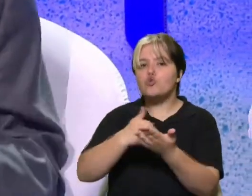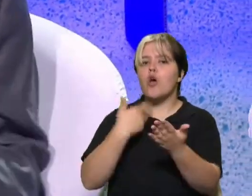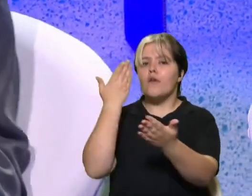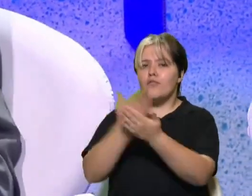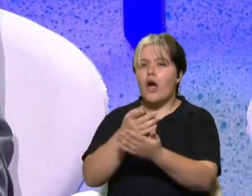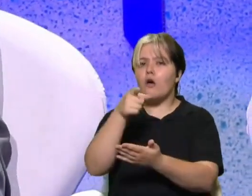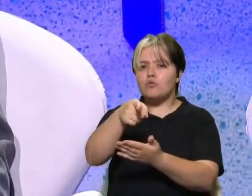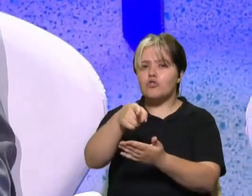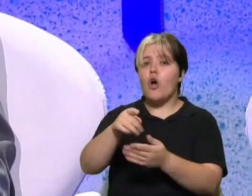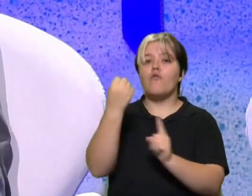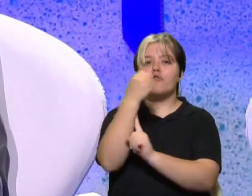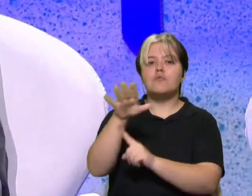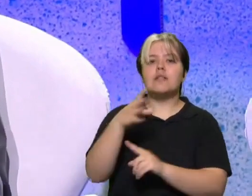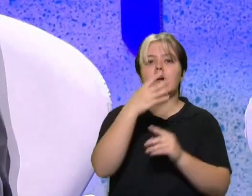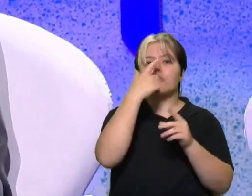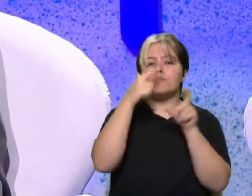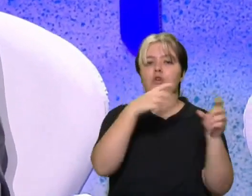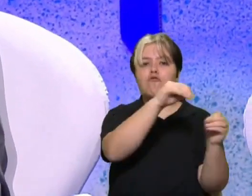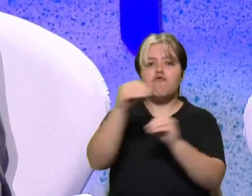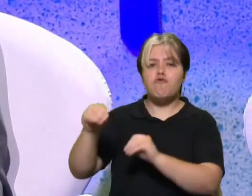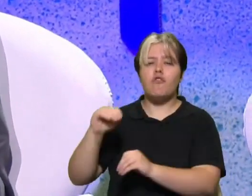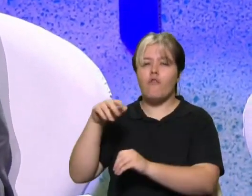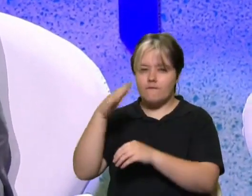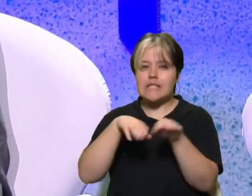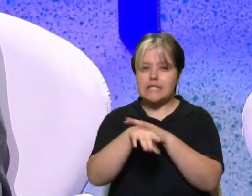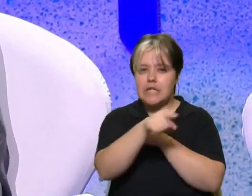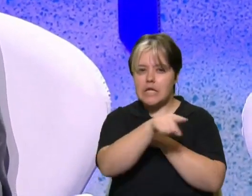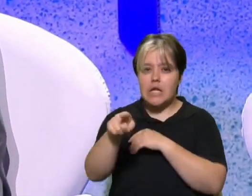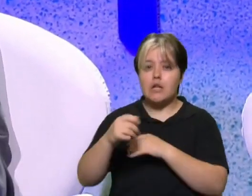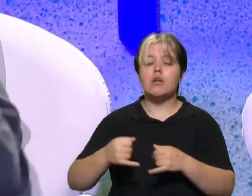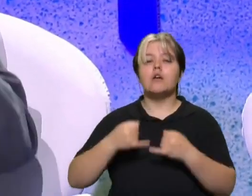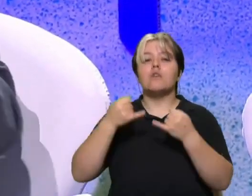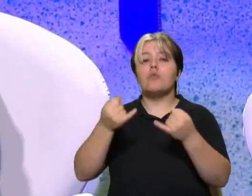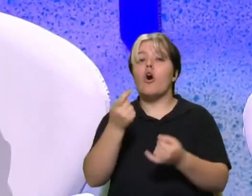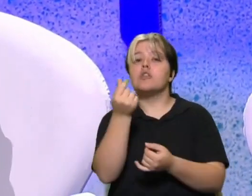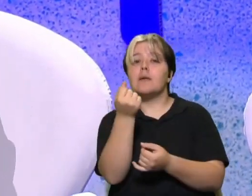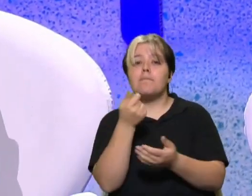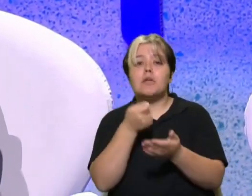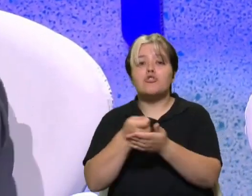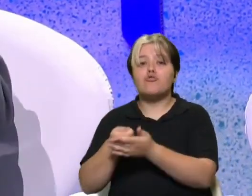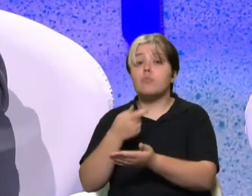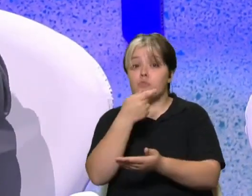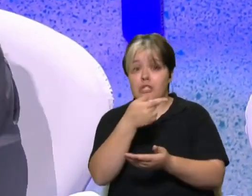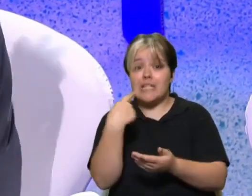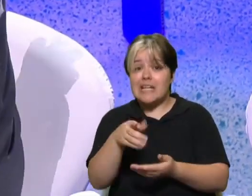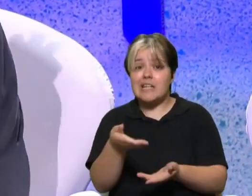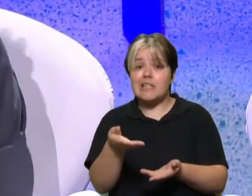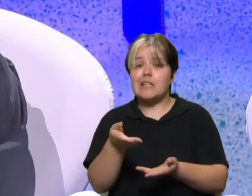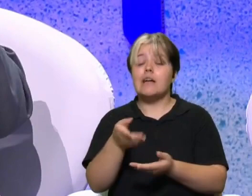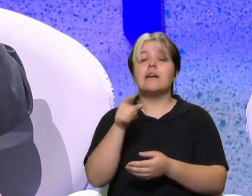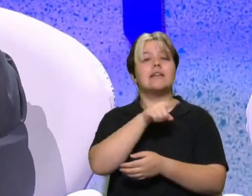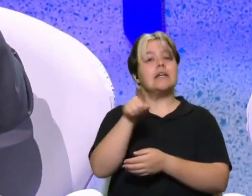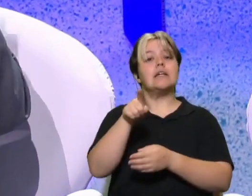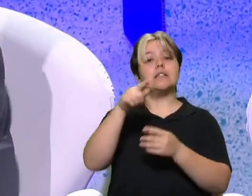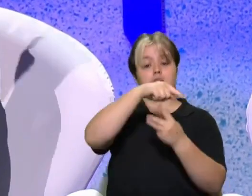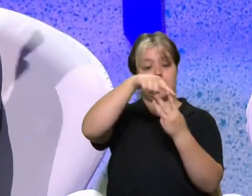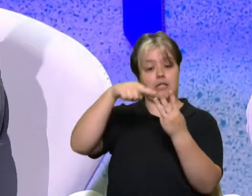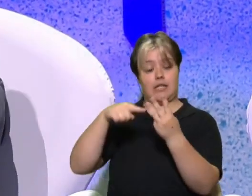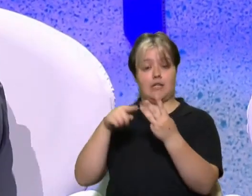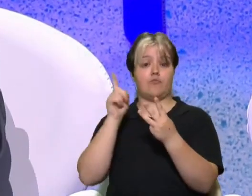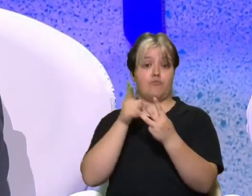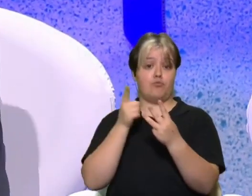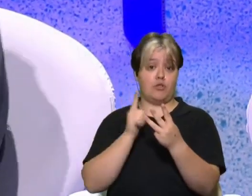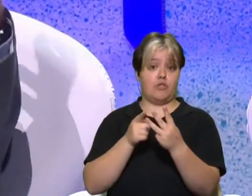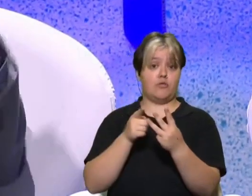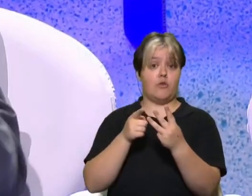give the resources to companies, train people, budgets allocated to essential activities. So these pillars